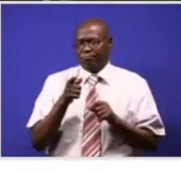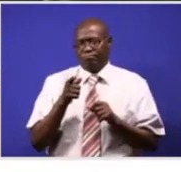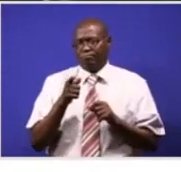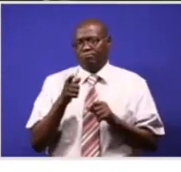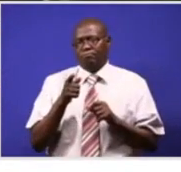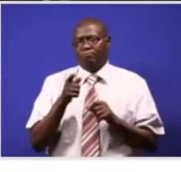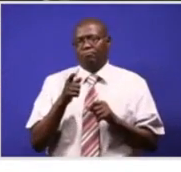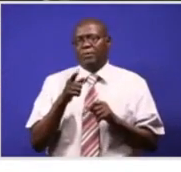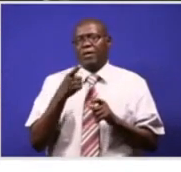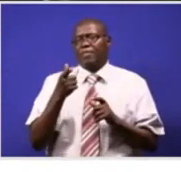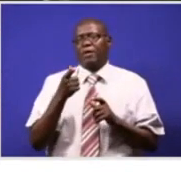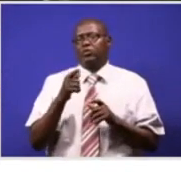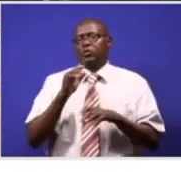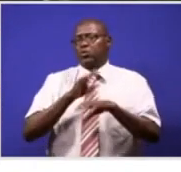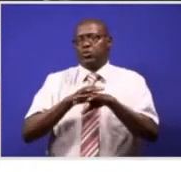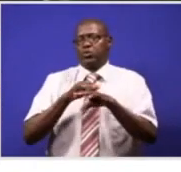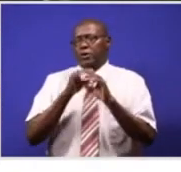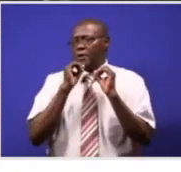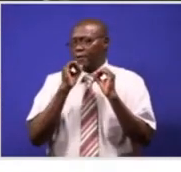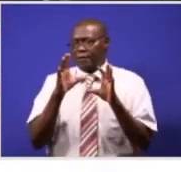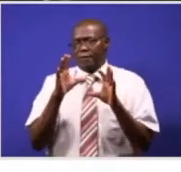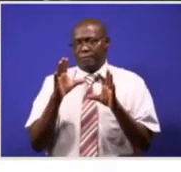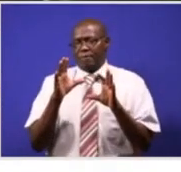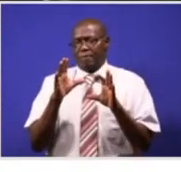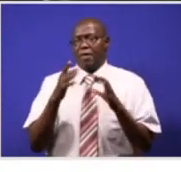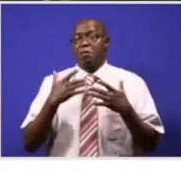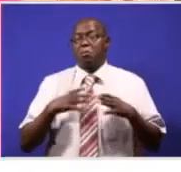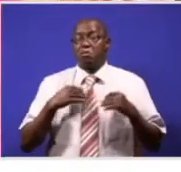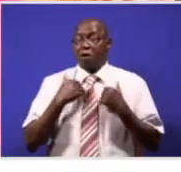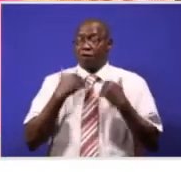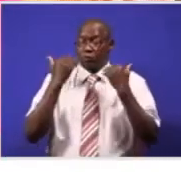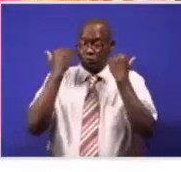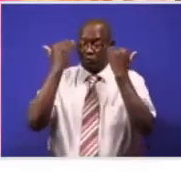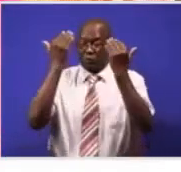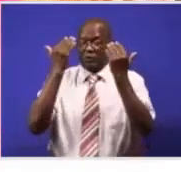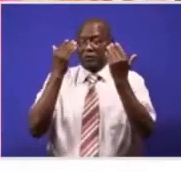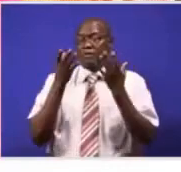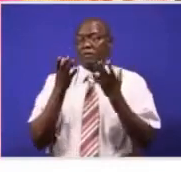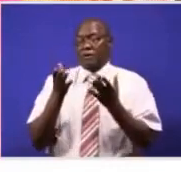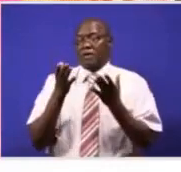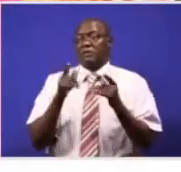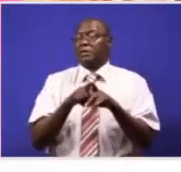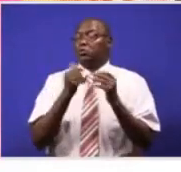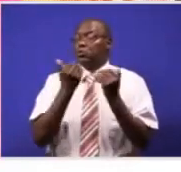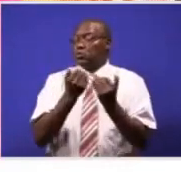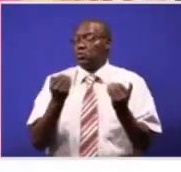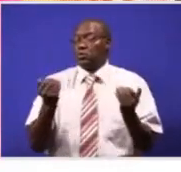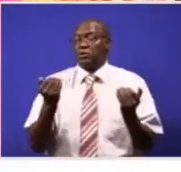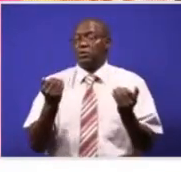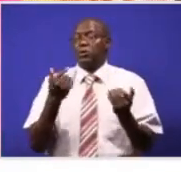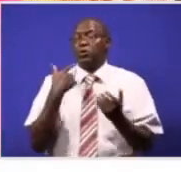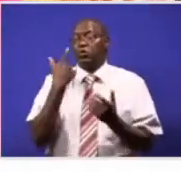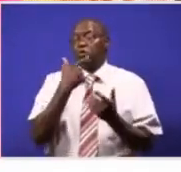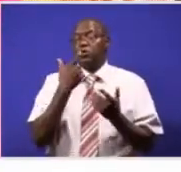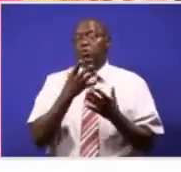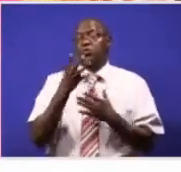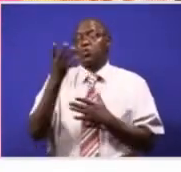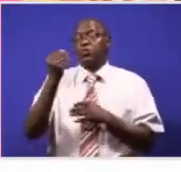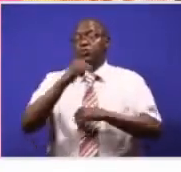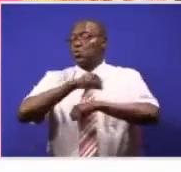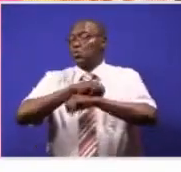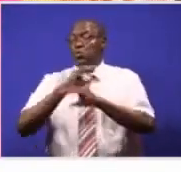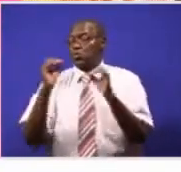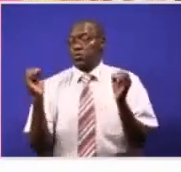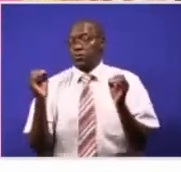definitely a walk in the park. People have been stressed. Think of even children who probably didn't go to